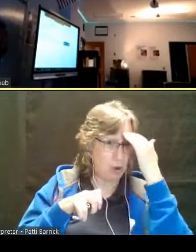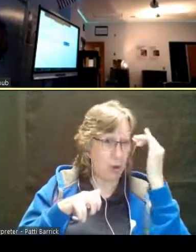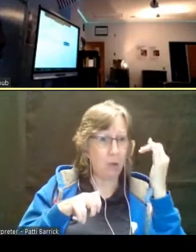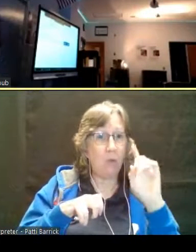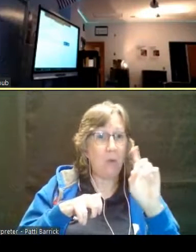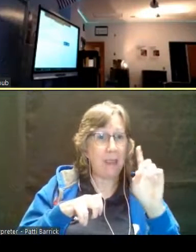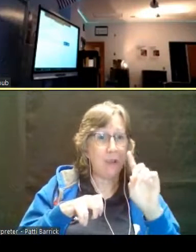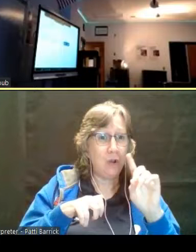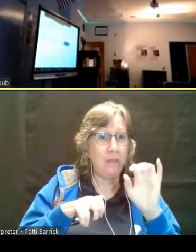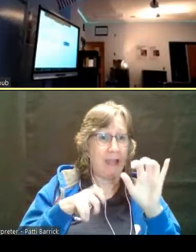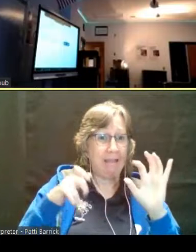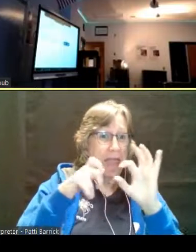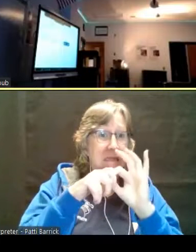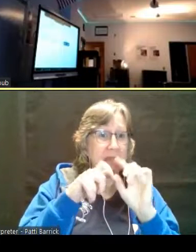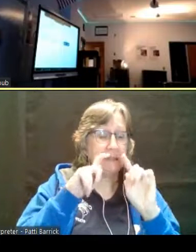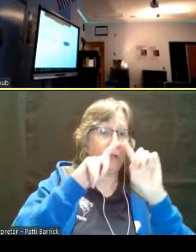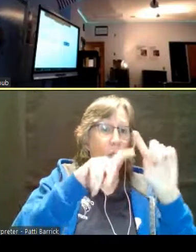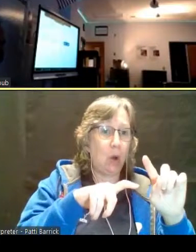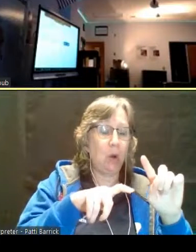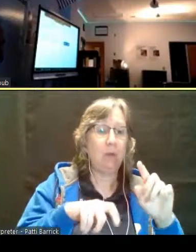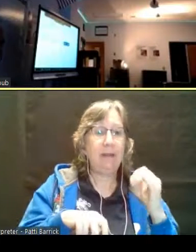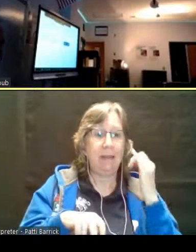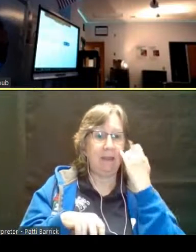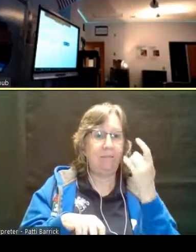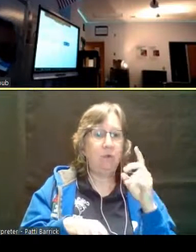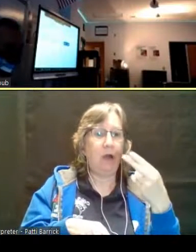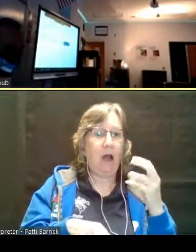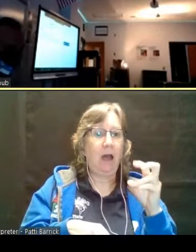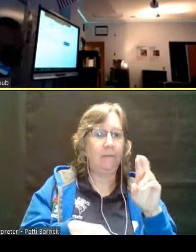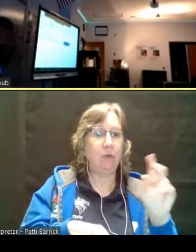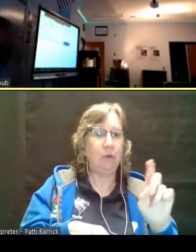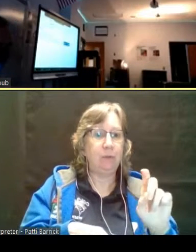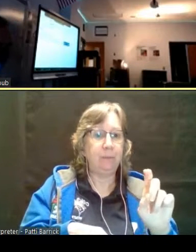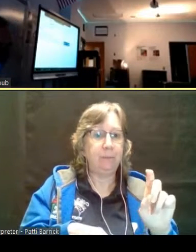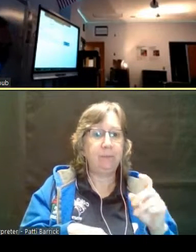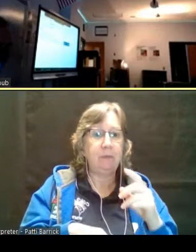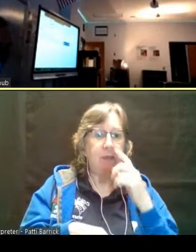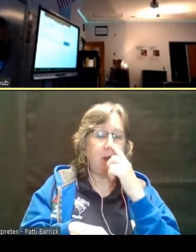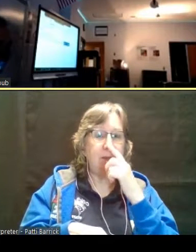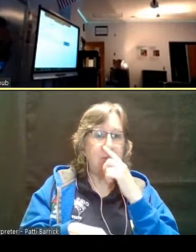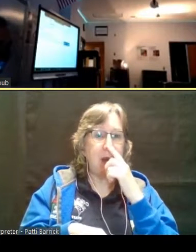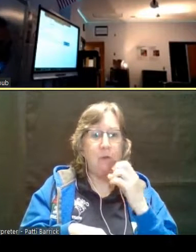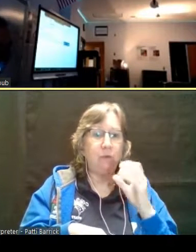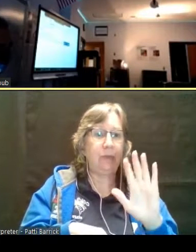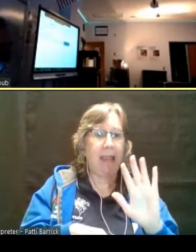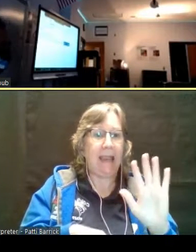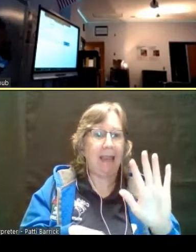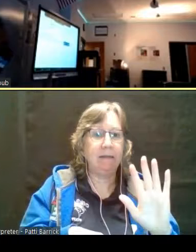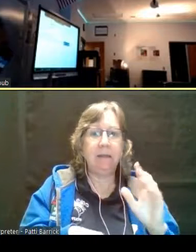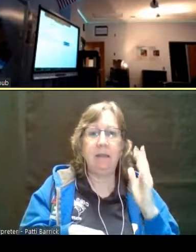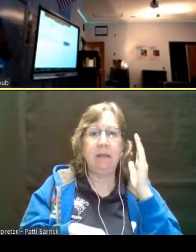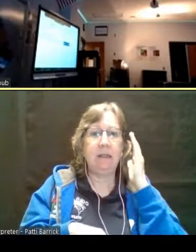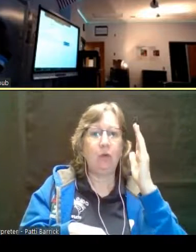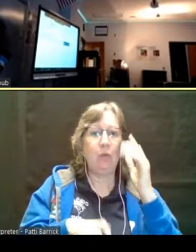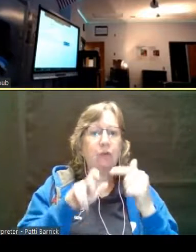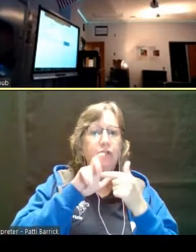do it in a little bit when we program a link, because we haven't done one yet. If you put your hands over it, it will actually go